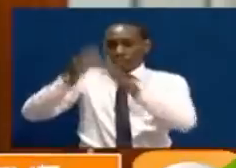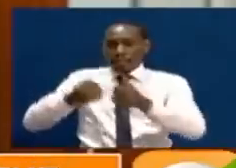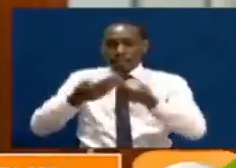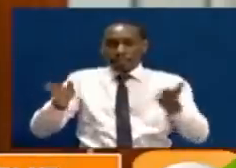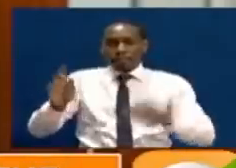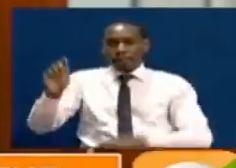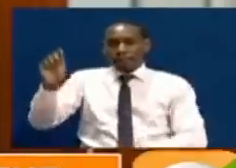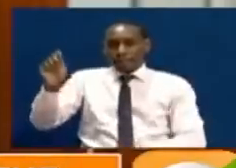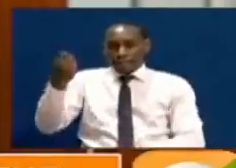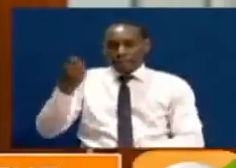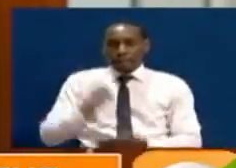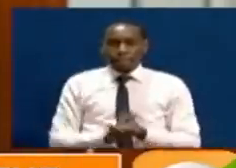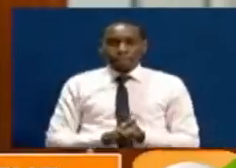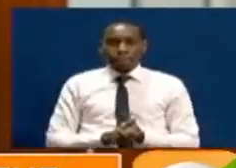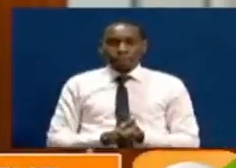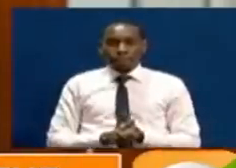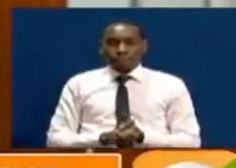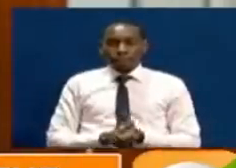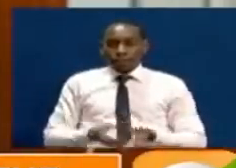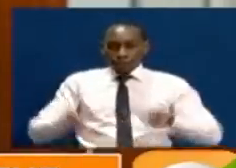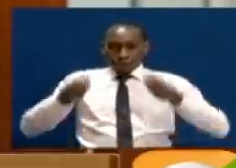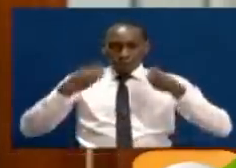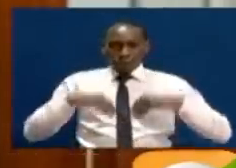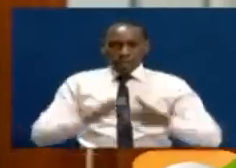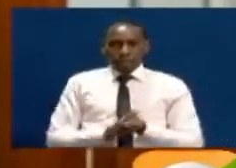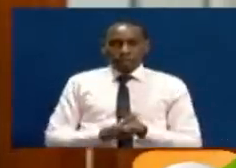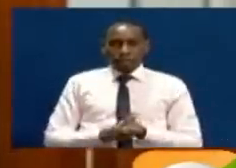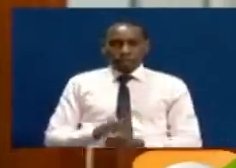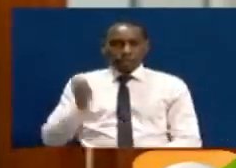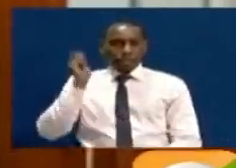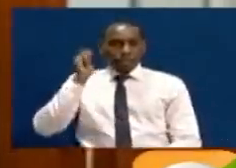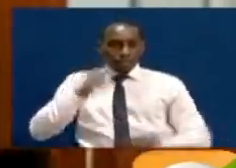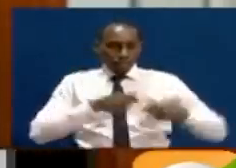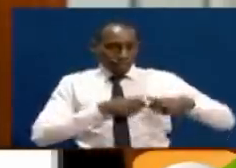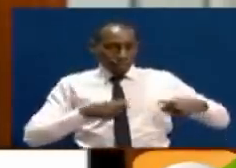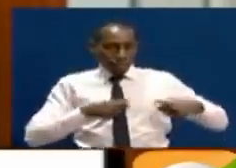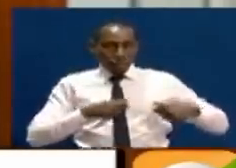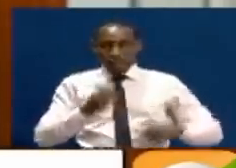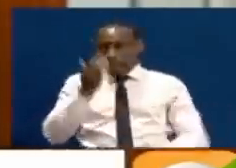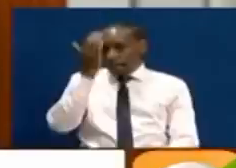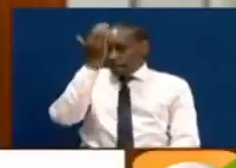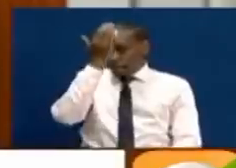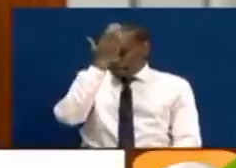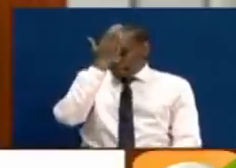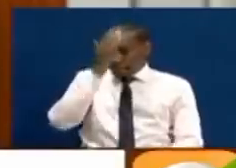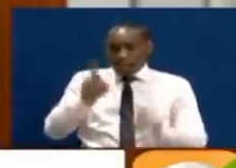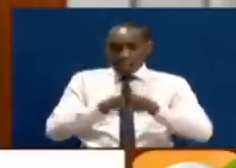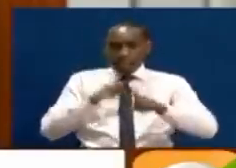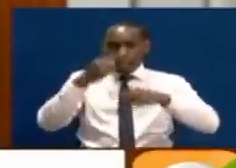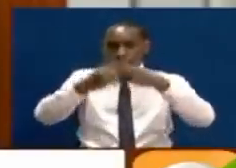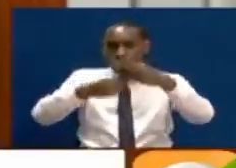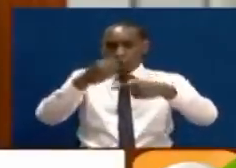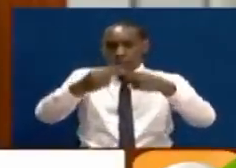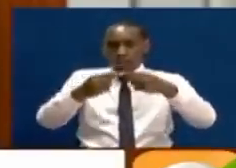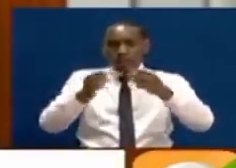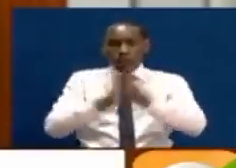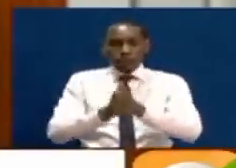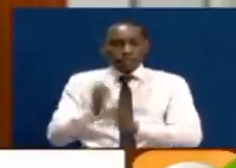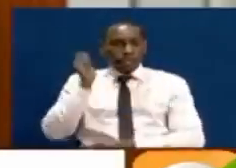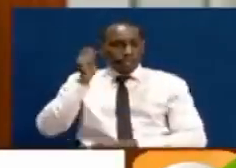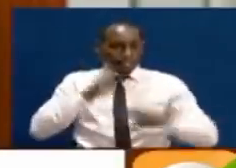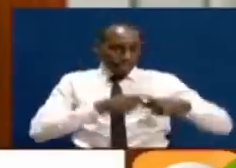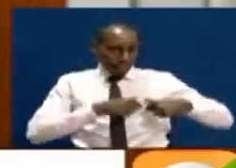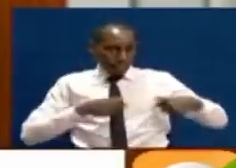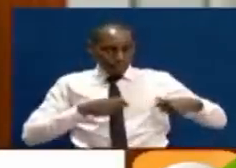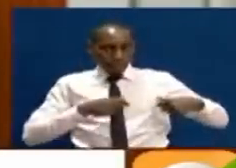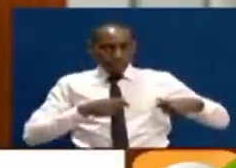Kenya to don the yellow ribbon on Monday, and will continue with the yellow ribbon